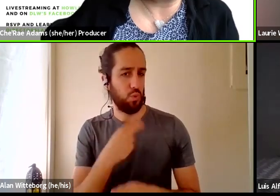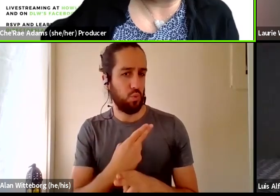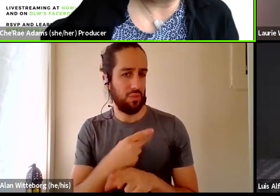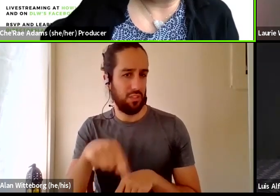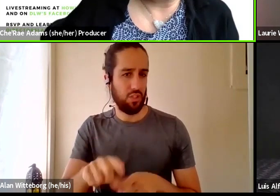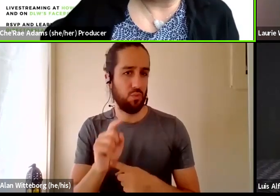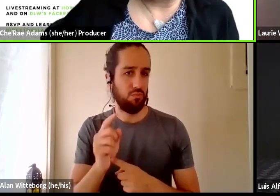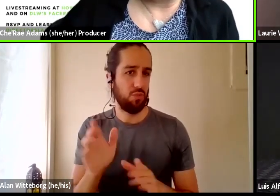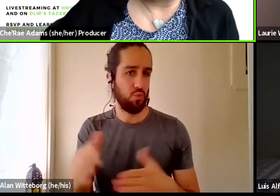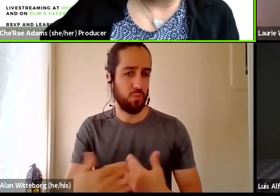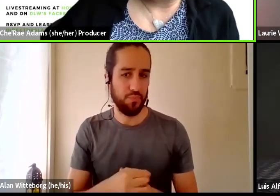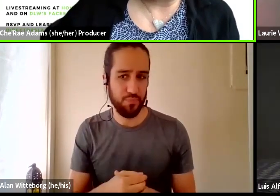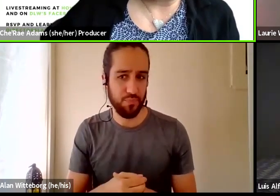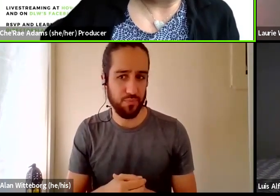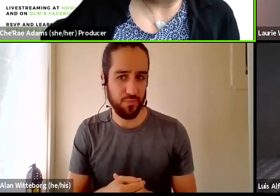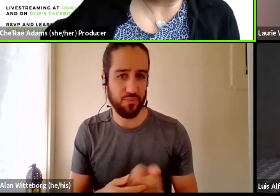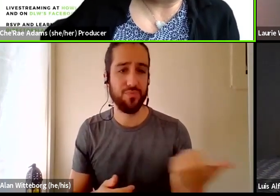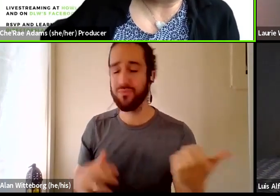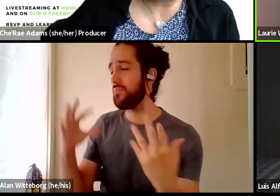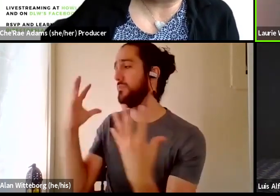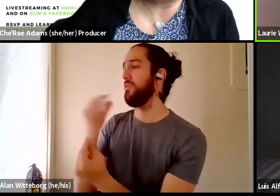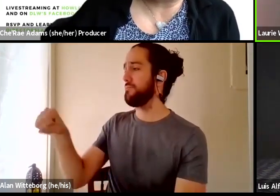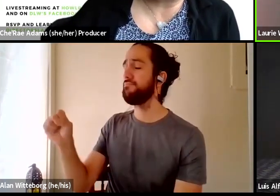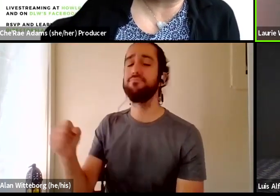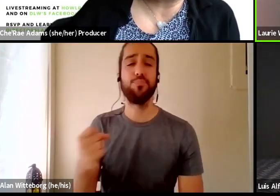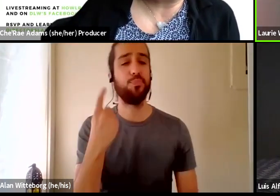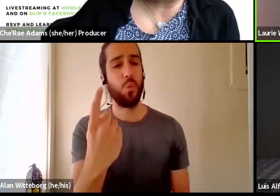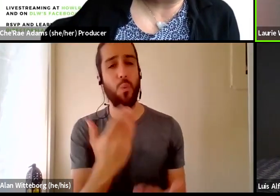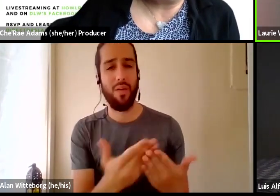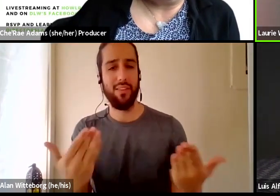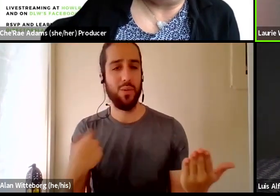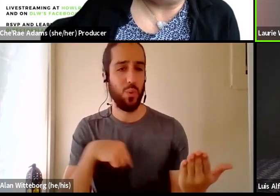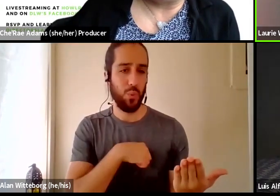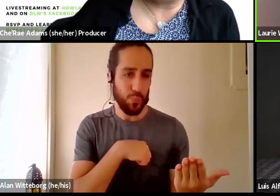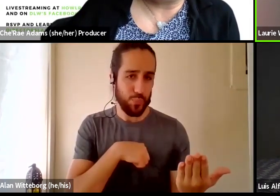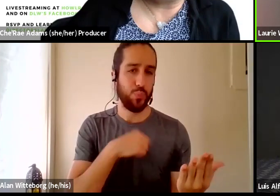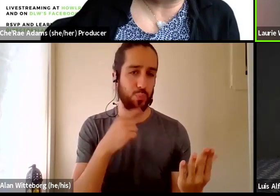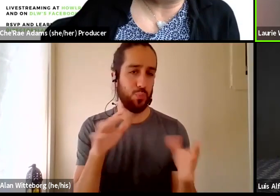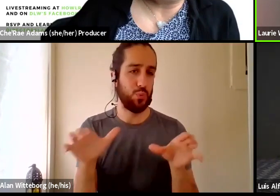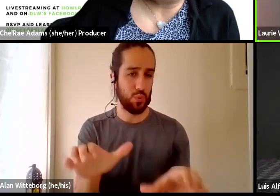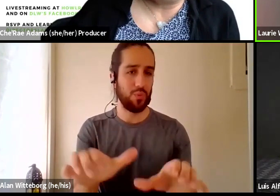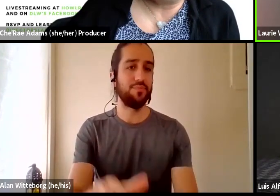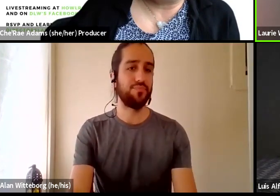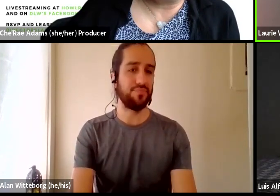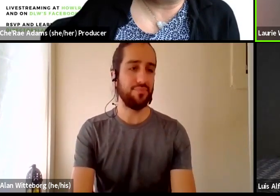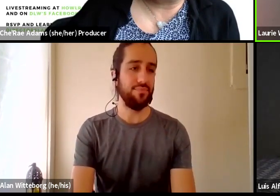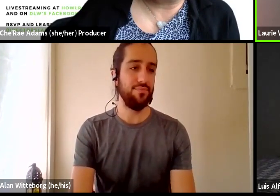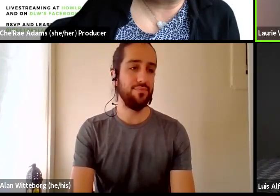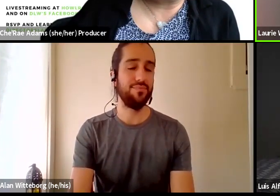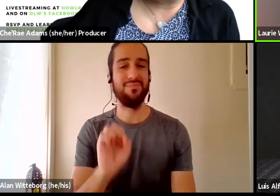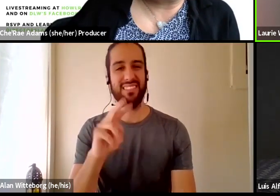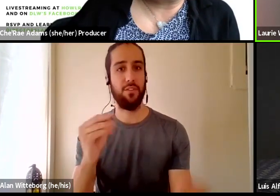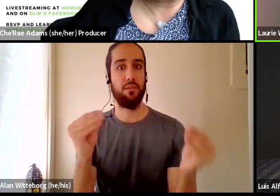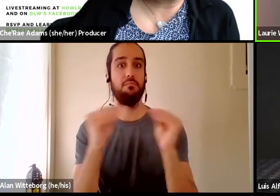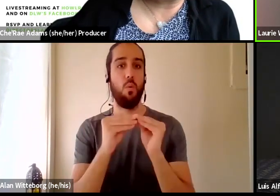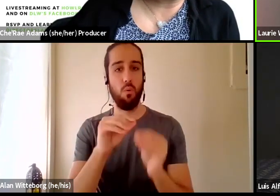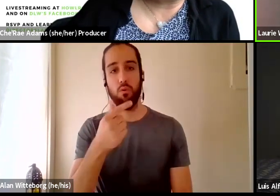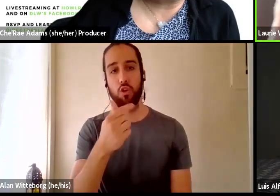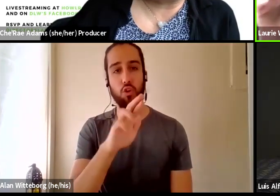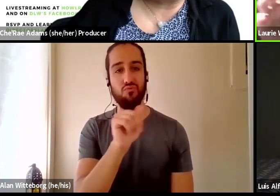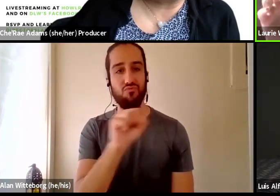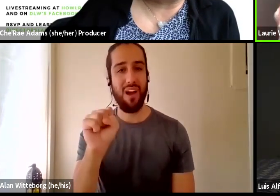Beautiful. Yeah, I mean, one of the things that we're doing is an even kind of more grassroots approach, because we